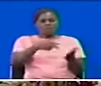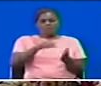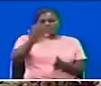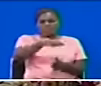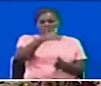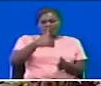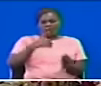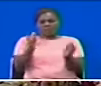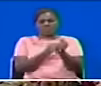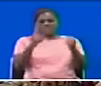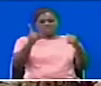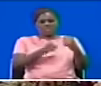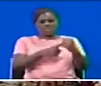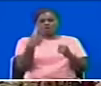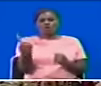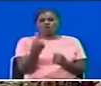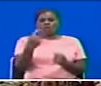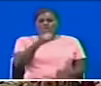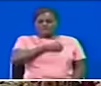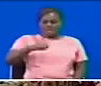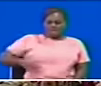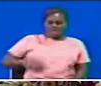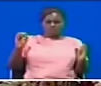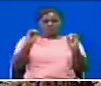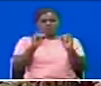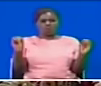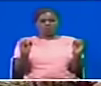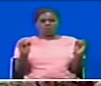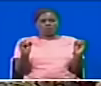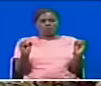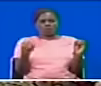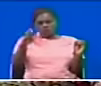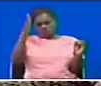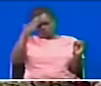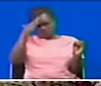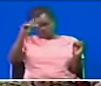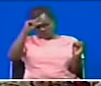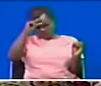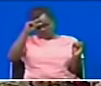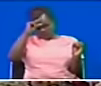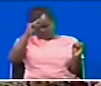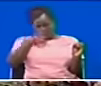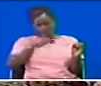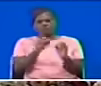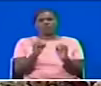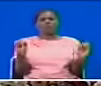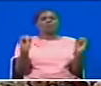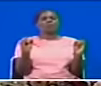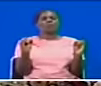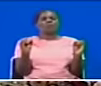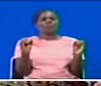have only 16 women, in the Senate none, and you know that in the governors we have none.